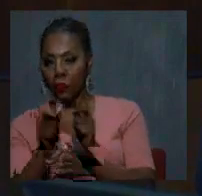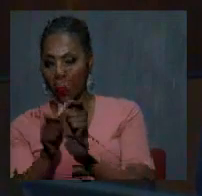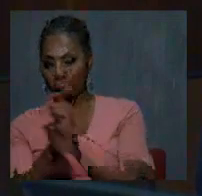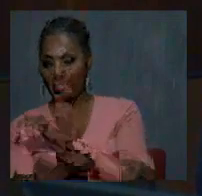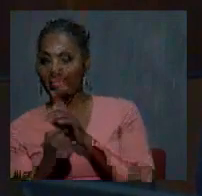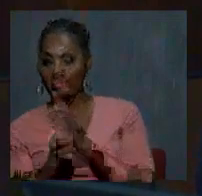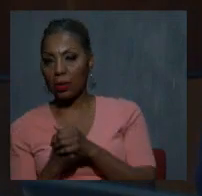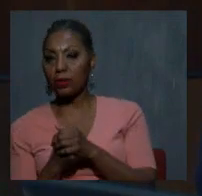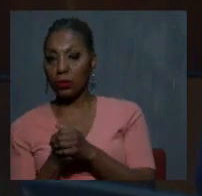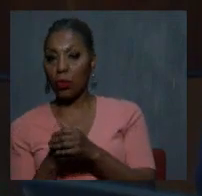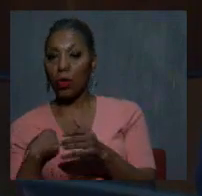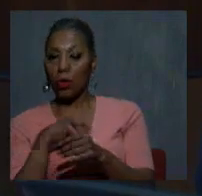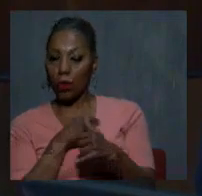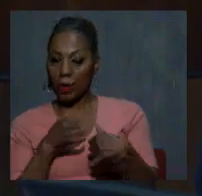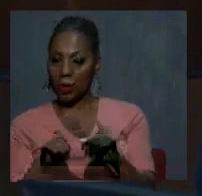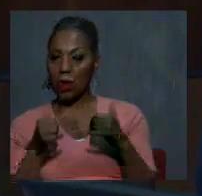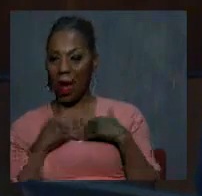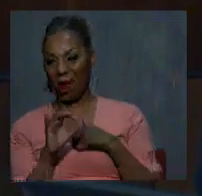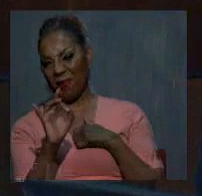We still